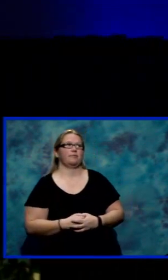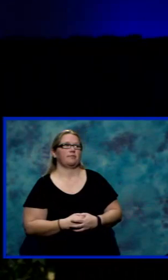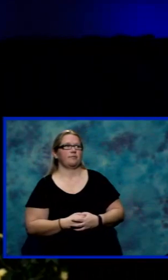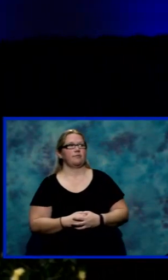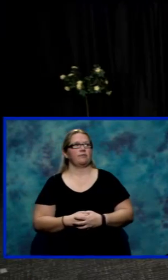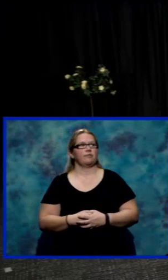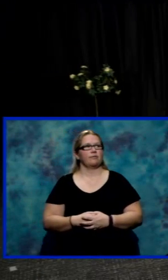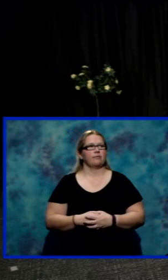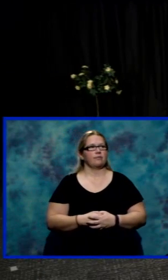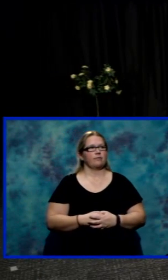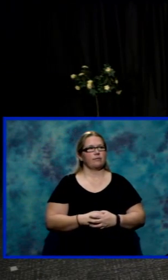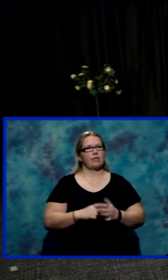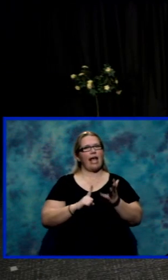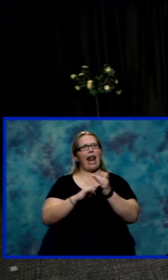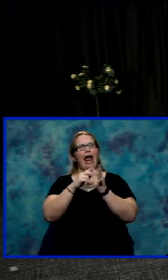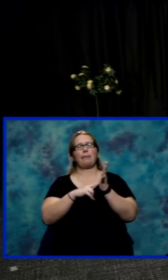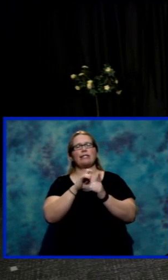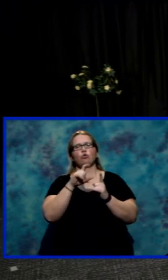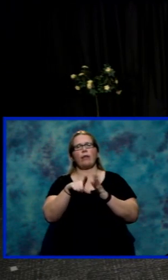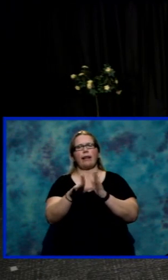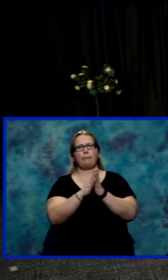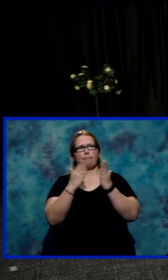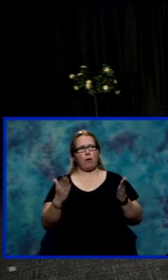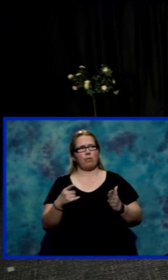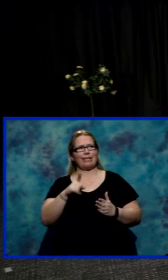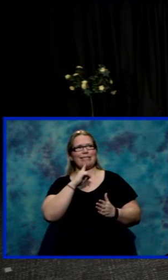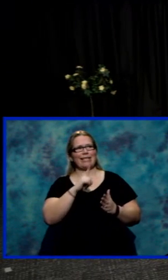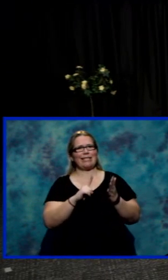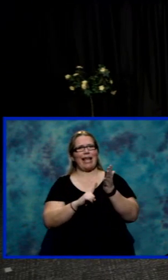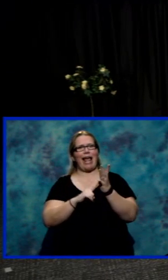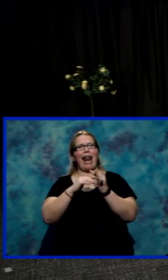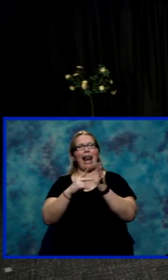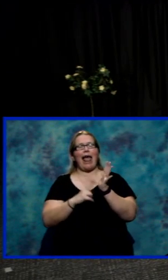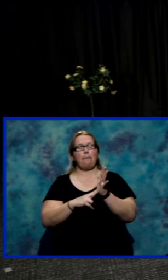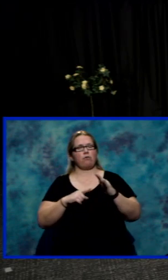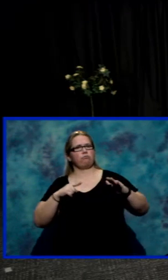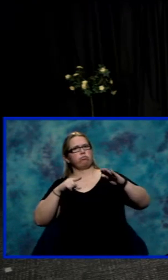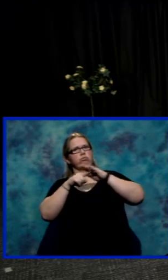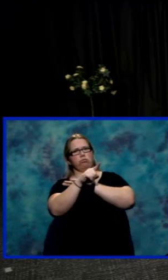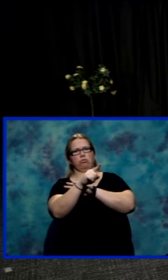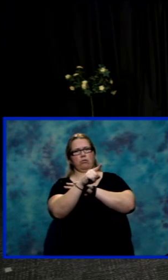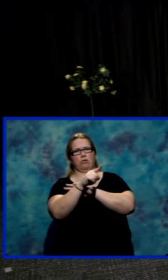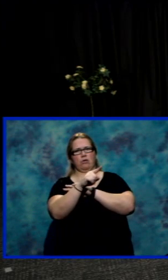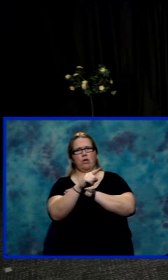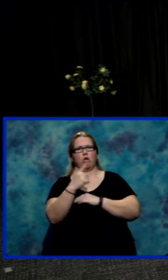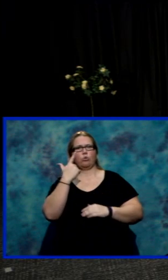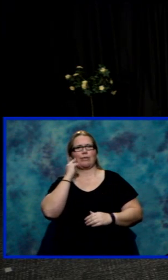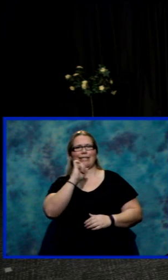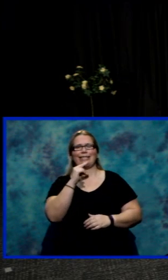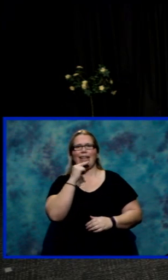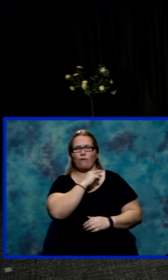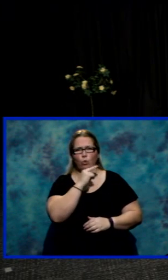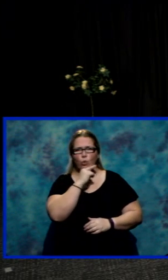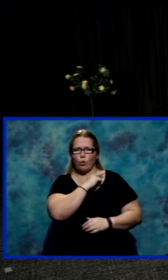Well, Laban doesn't do that, the Bible tells us. The Bible actually says that Laban ran as fast as he could to go and see his nephew,